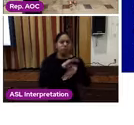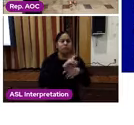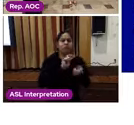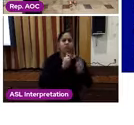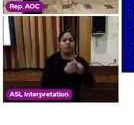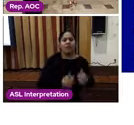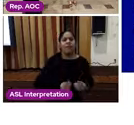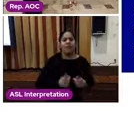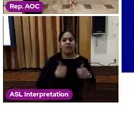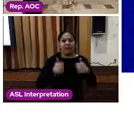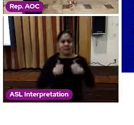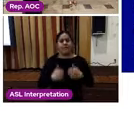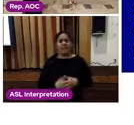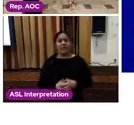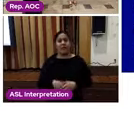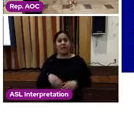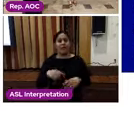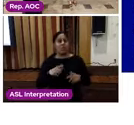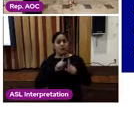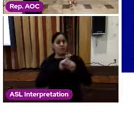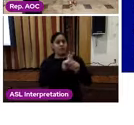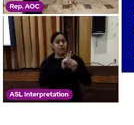around than someone who's been there.